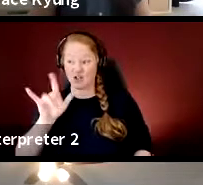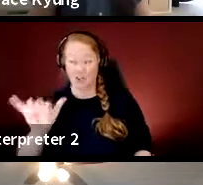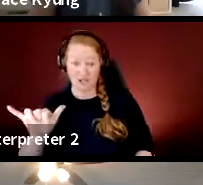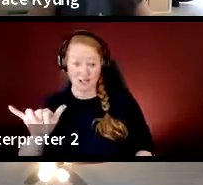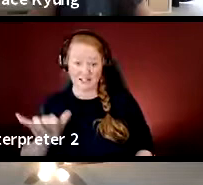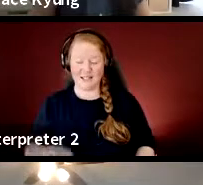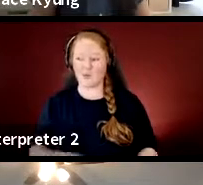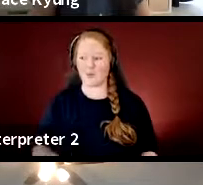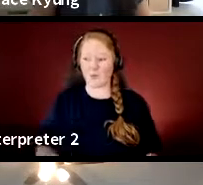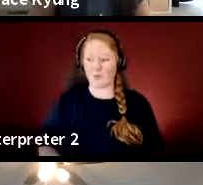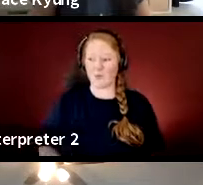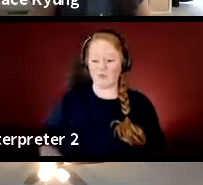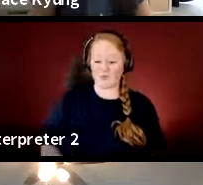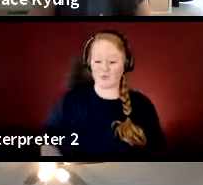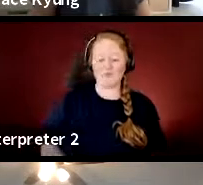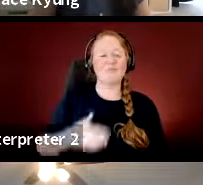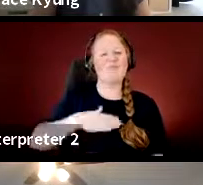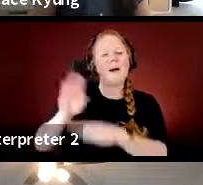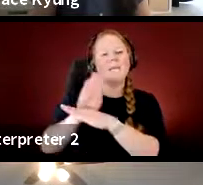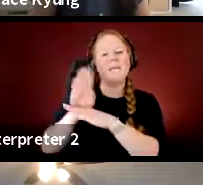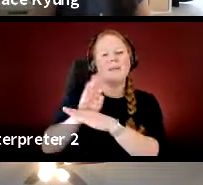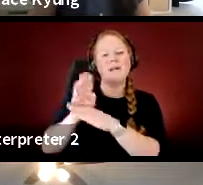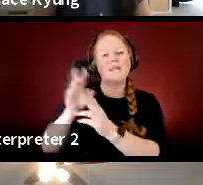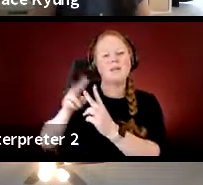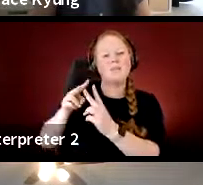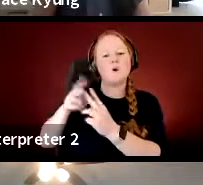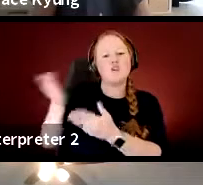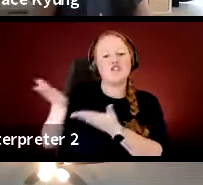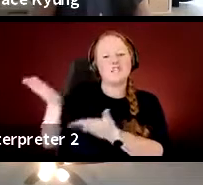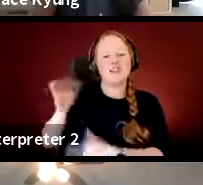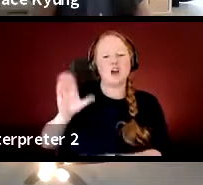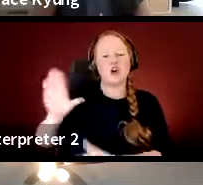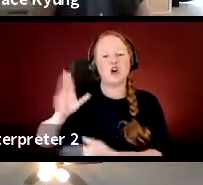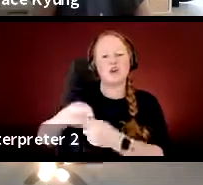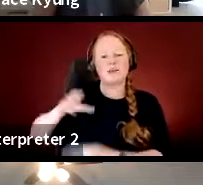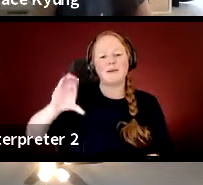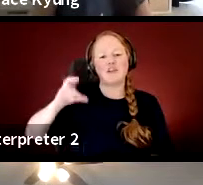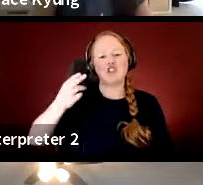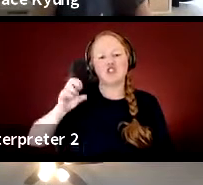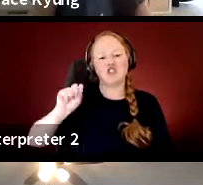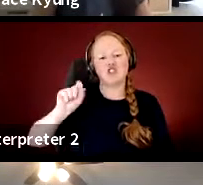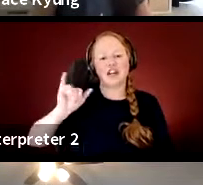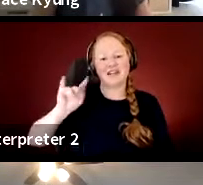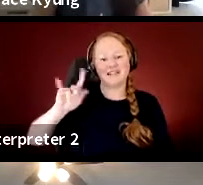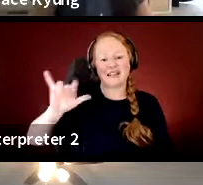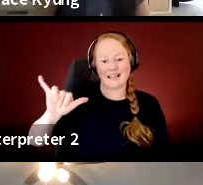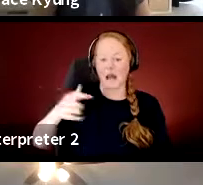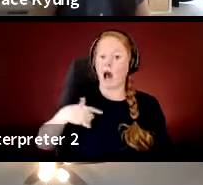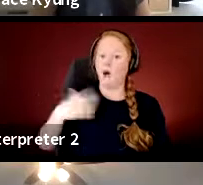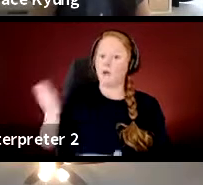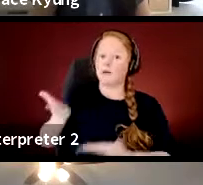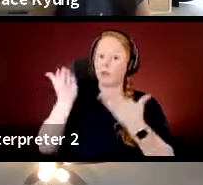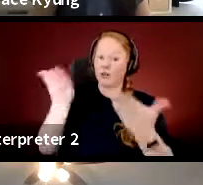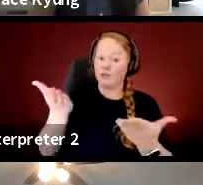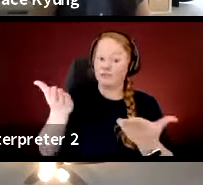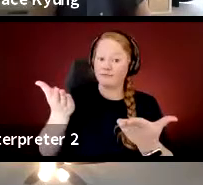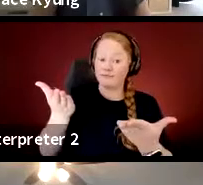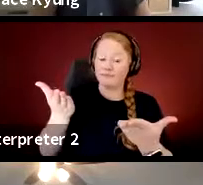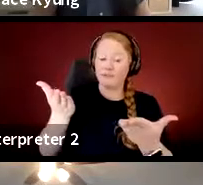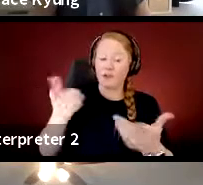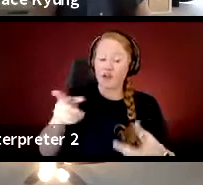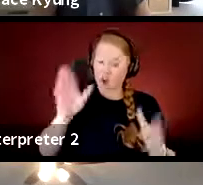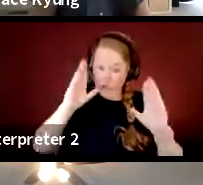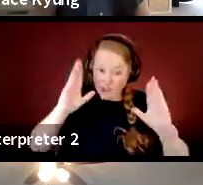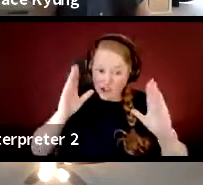My business partner is here with me as well too. Her name is Chastity Smith. And what I wanted to bring to the attention on tonight was the fact